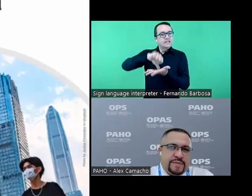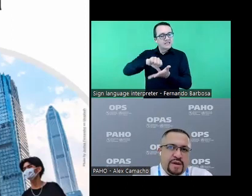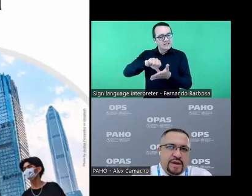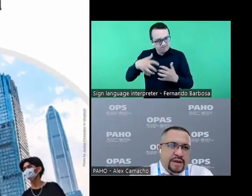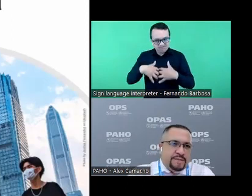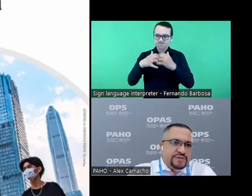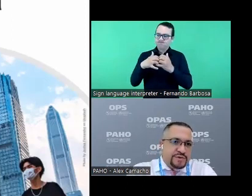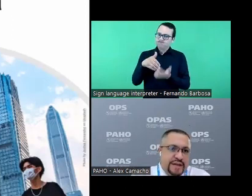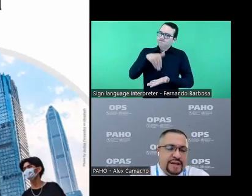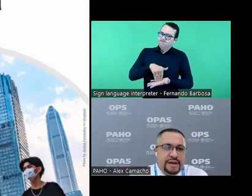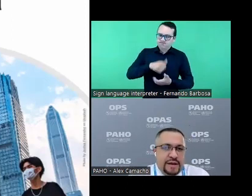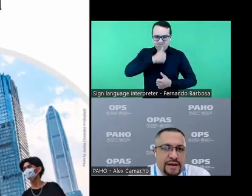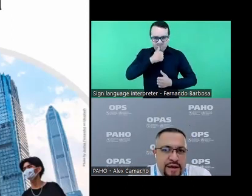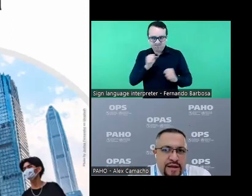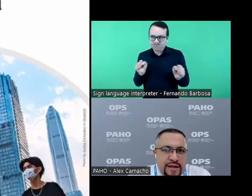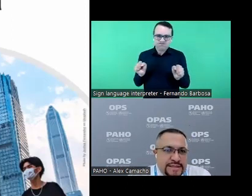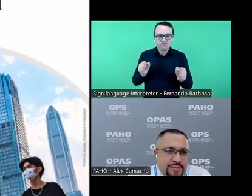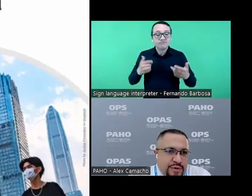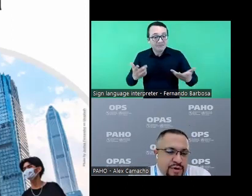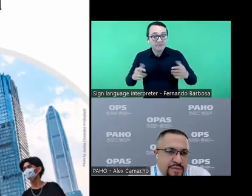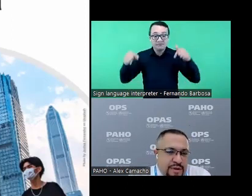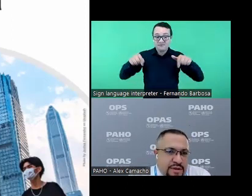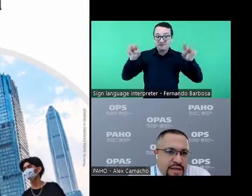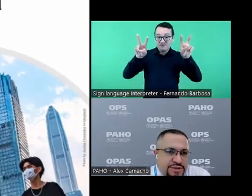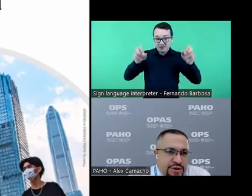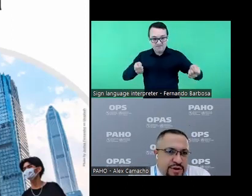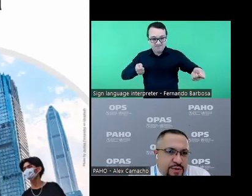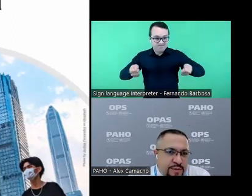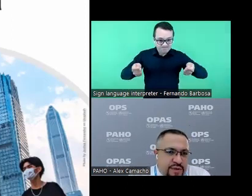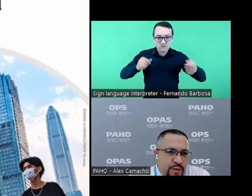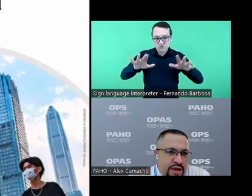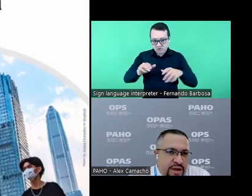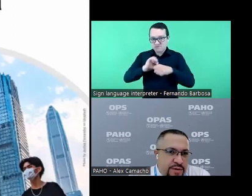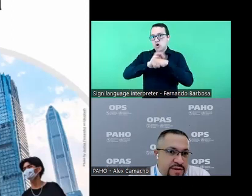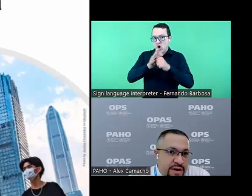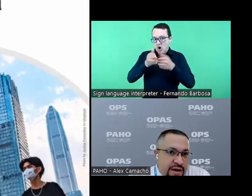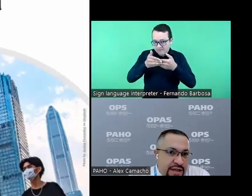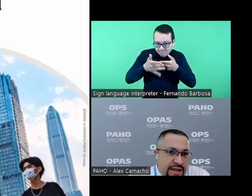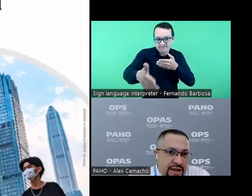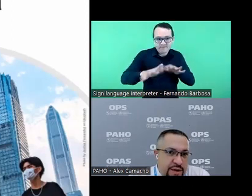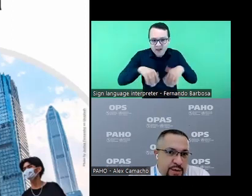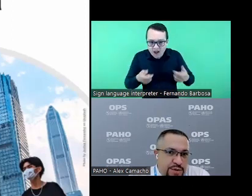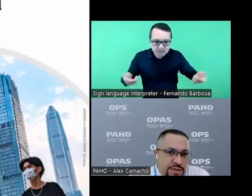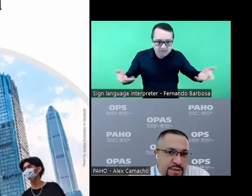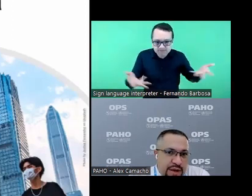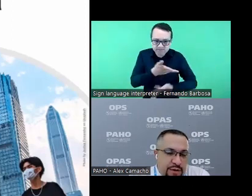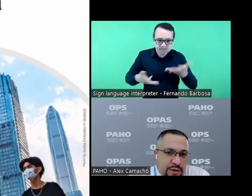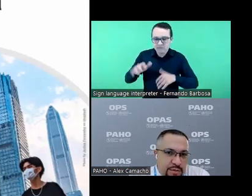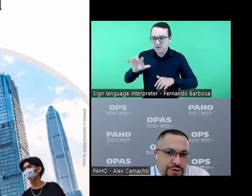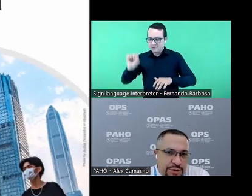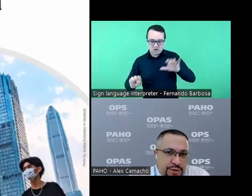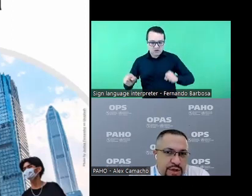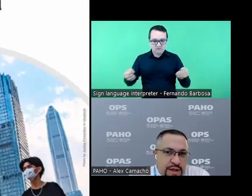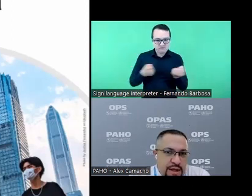era training. This is a program that is joined between UNDRR GETI, UNOSSC, PAHO,